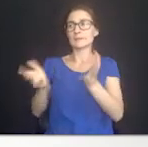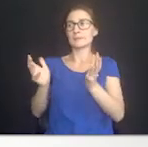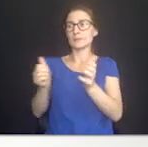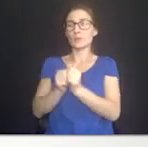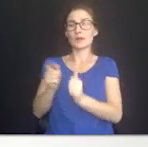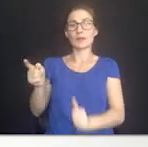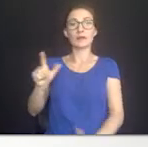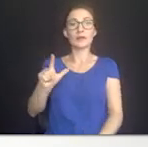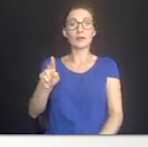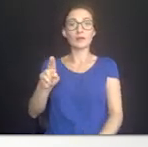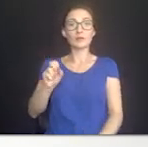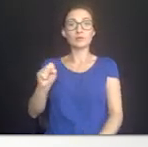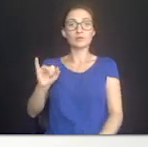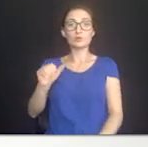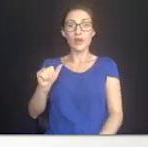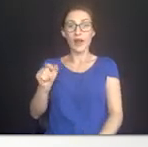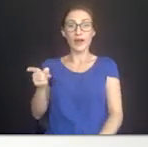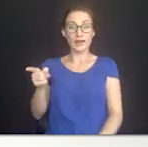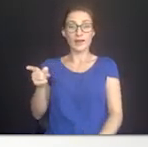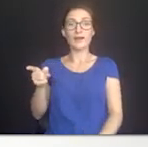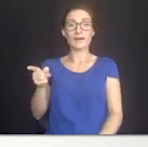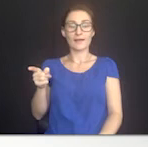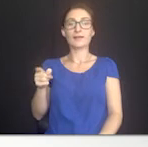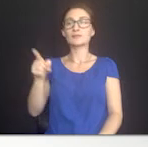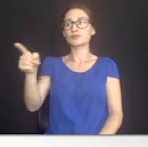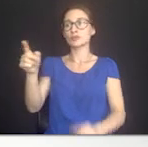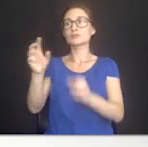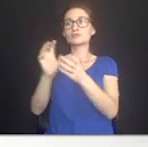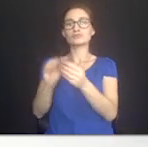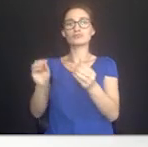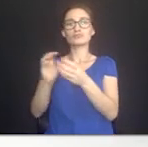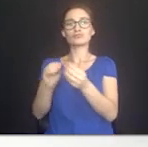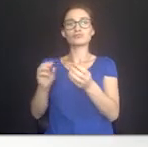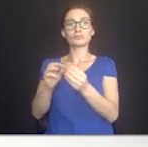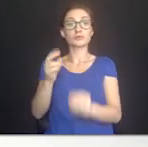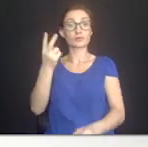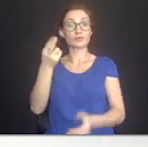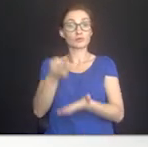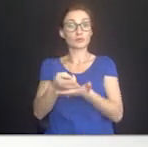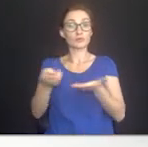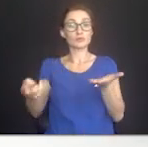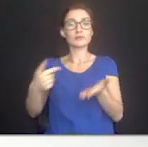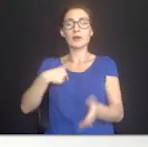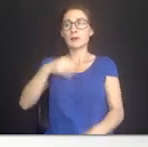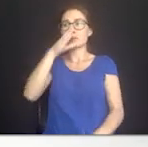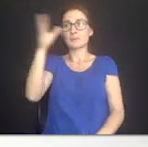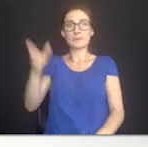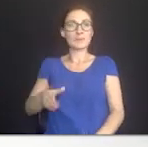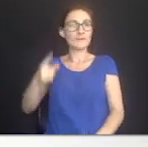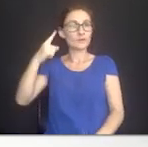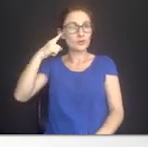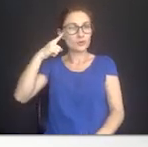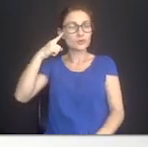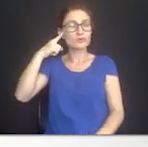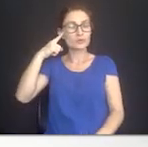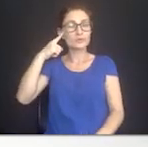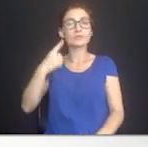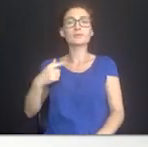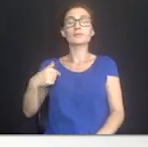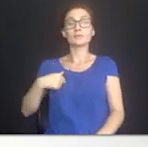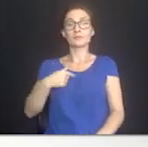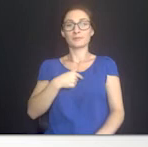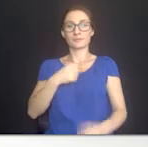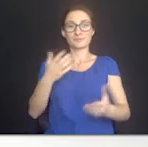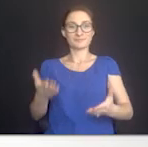today, I was speaking to Lucia. She's over here. She was telling me about two resources that I had never known about. So